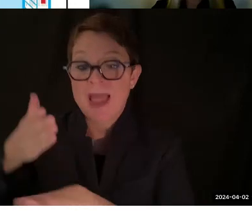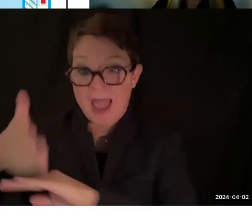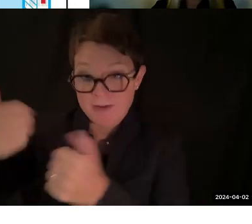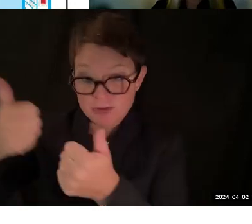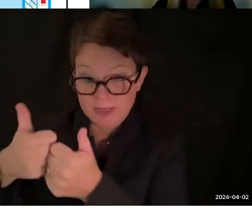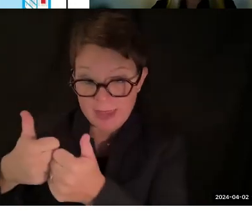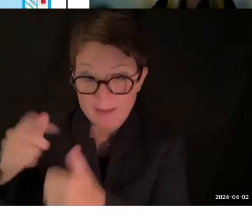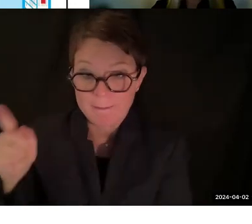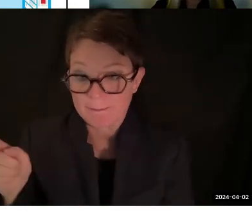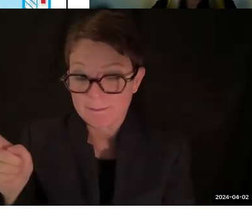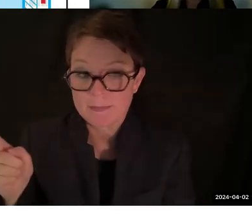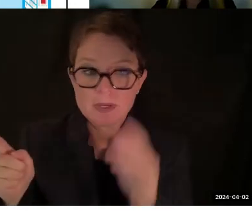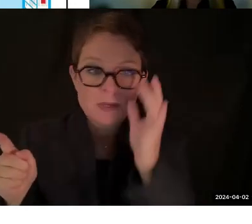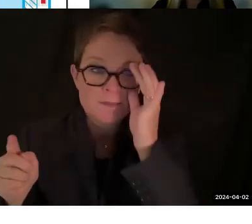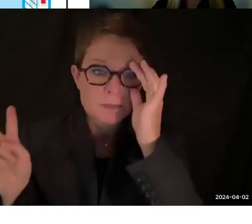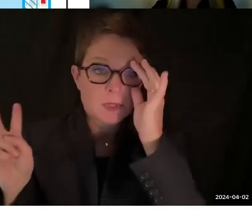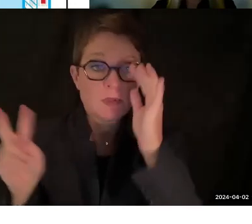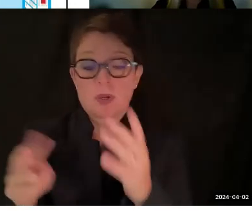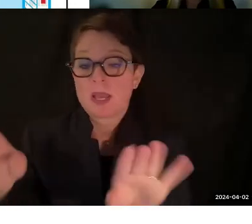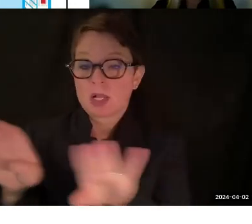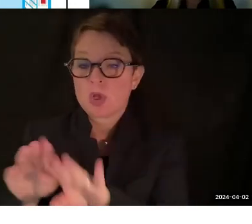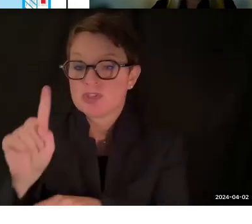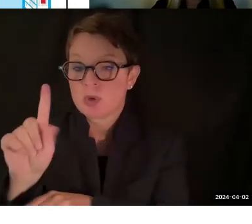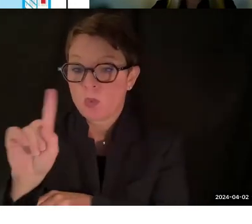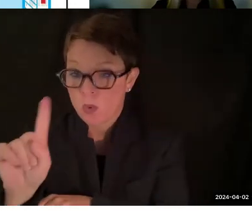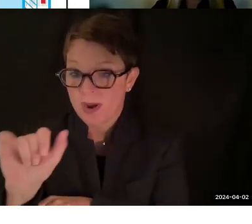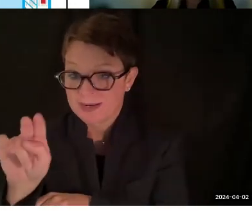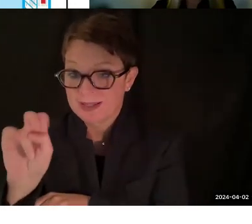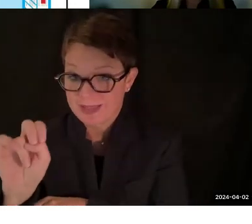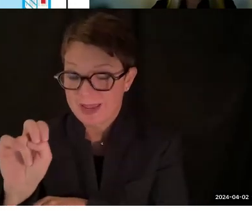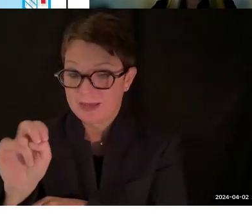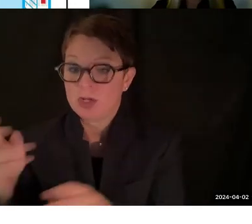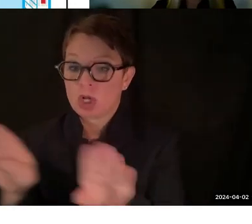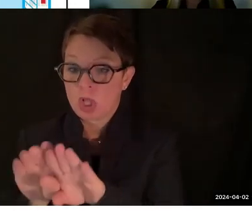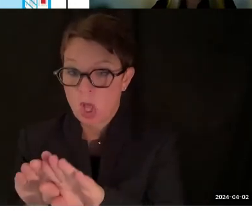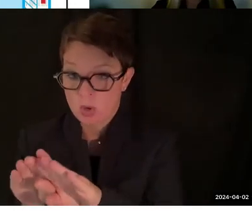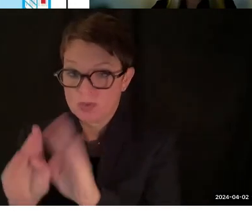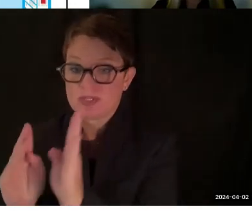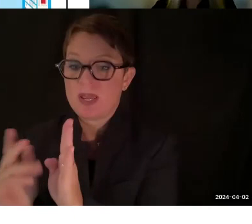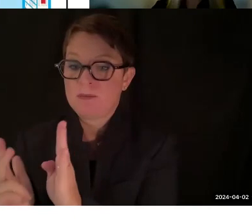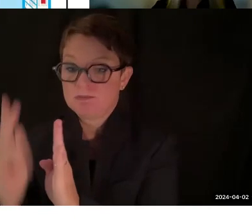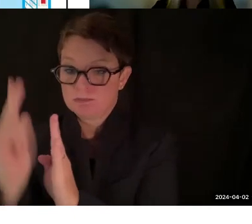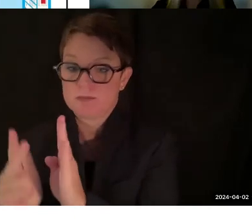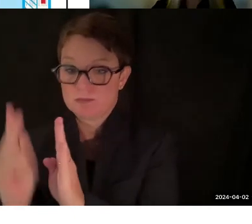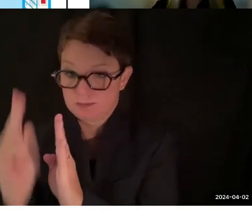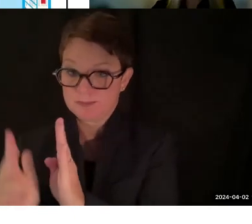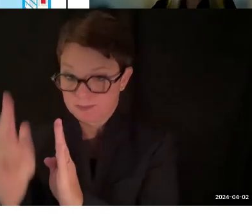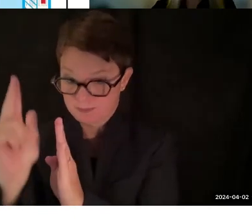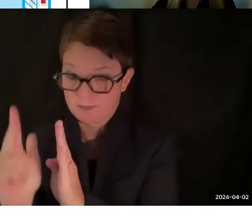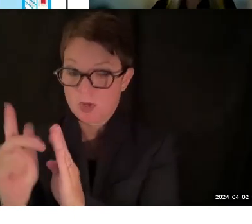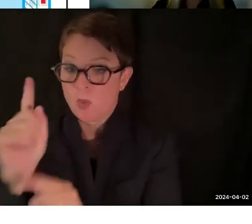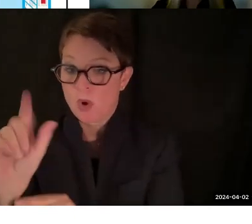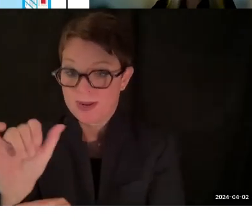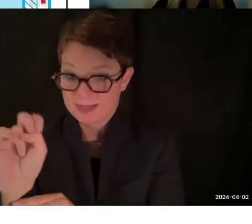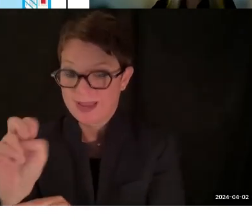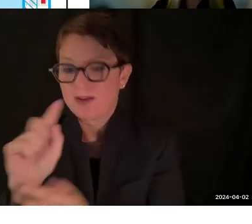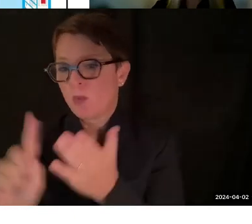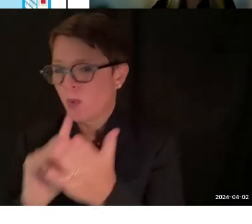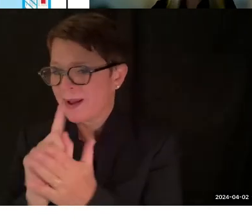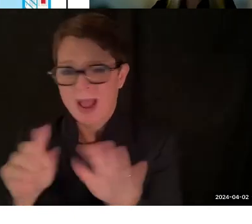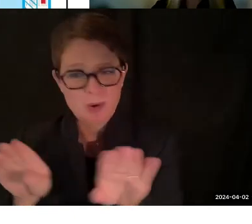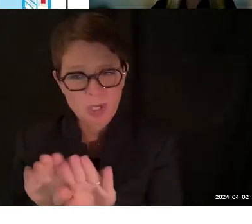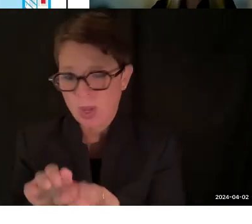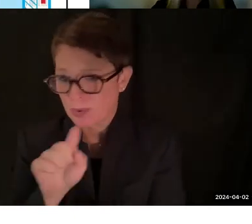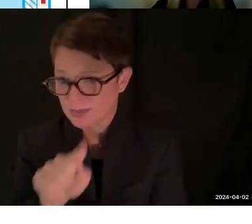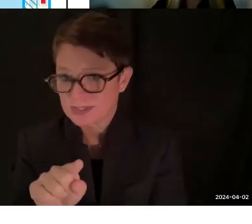post-game and looking at closing 1 lane of traffic for the pedestrian space temporarily, about 1 hour,